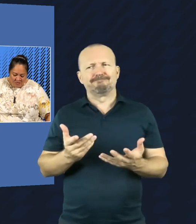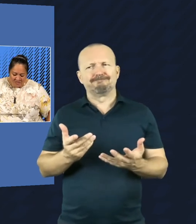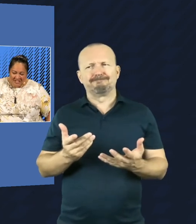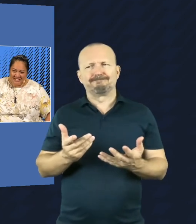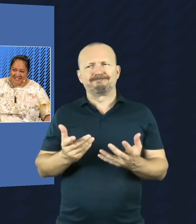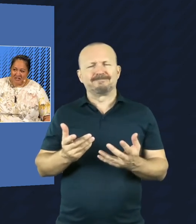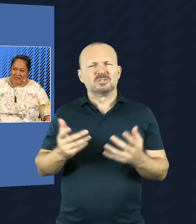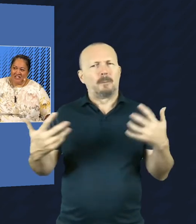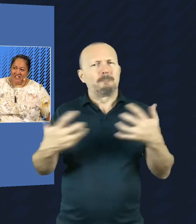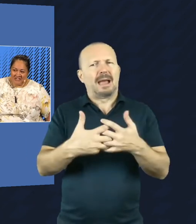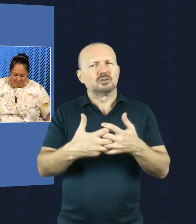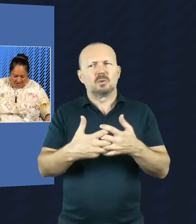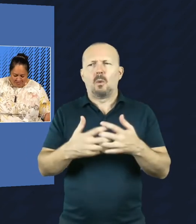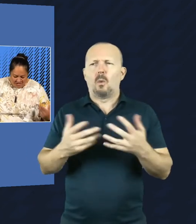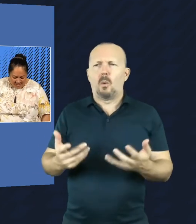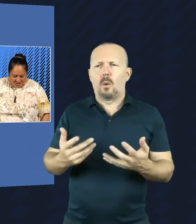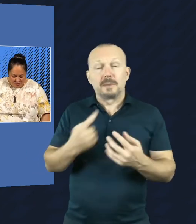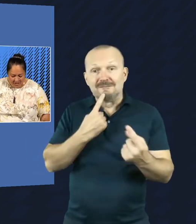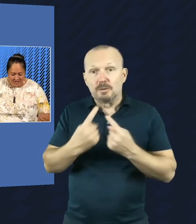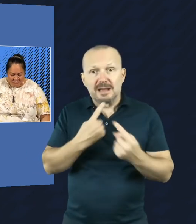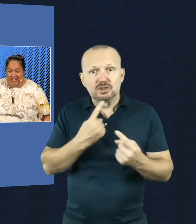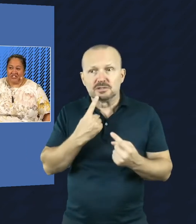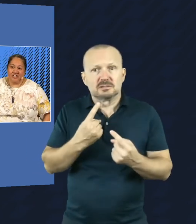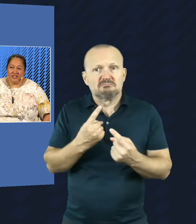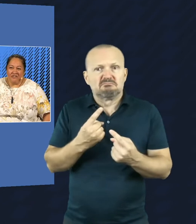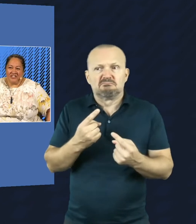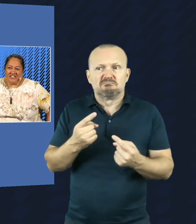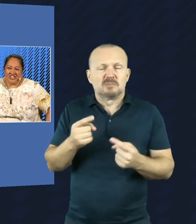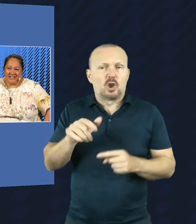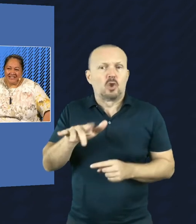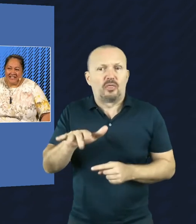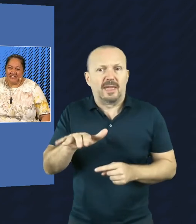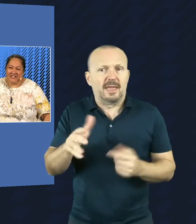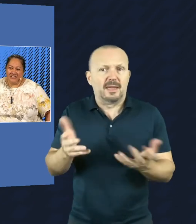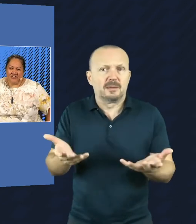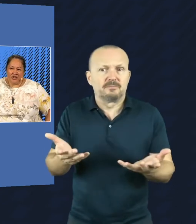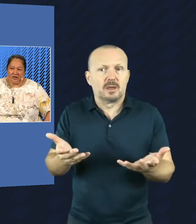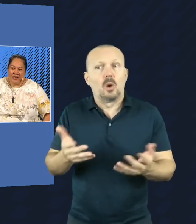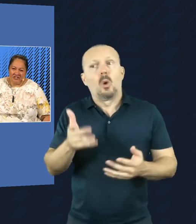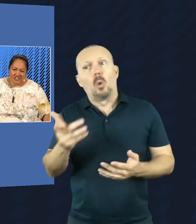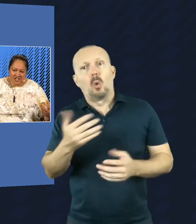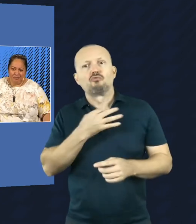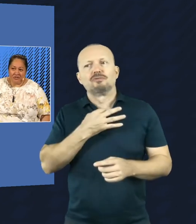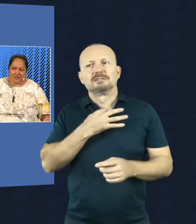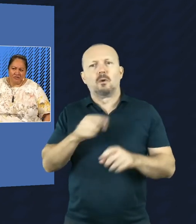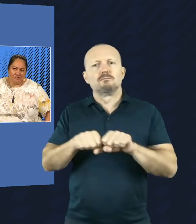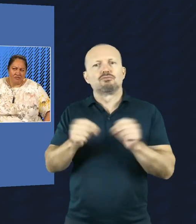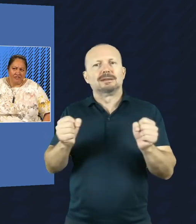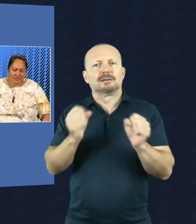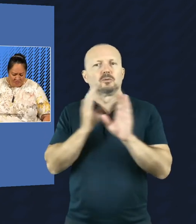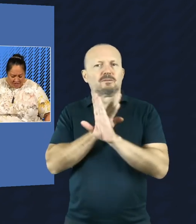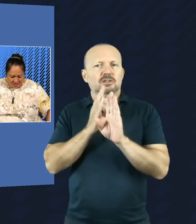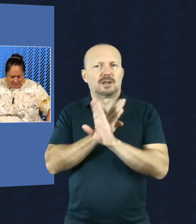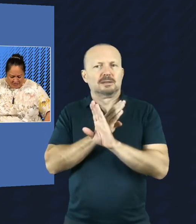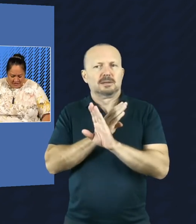or there's a potential to breach confidentiality. So having to share personal,